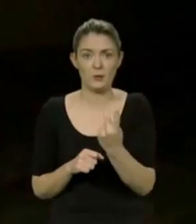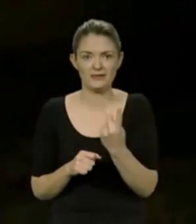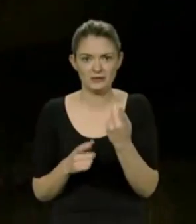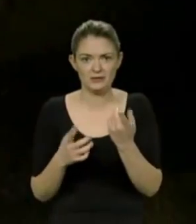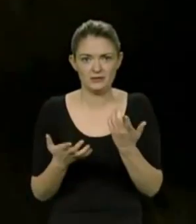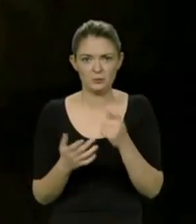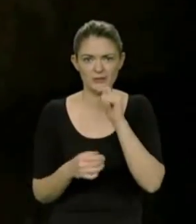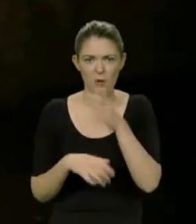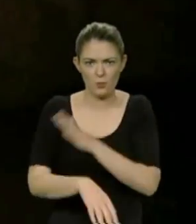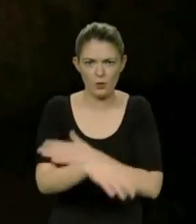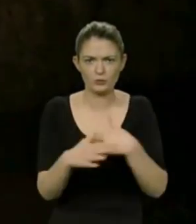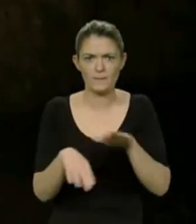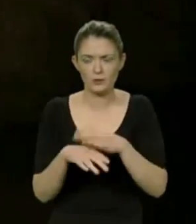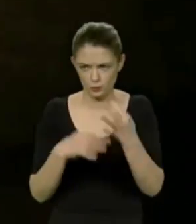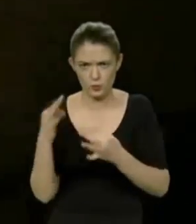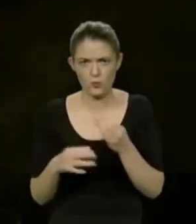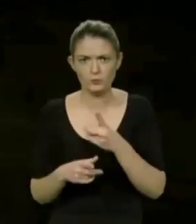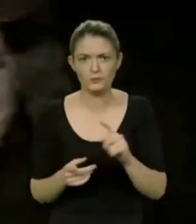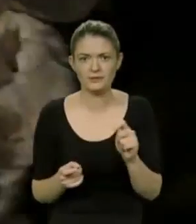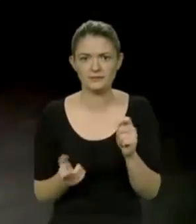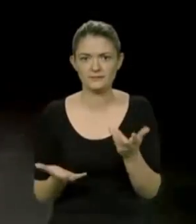you're going to do it. Move, let's go!